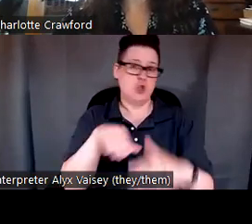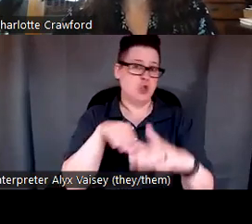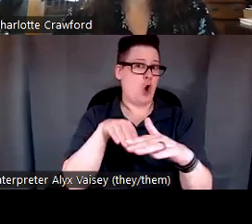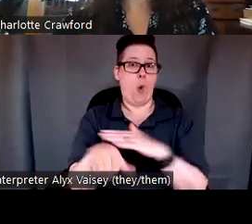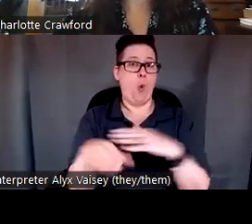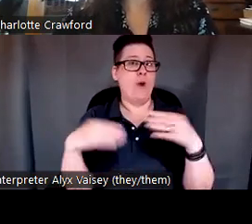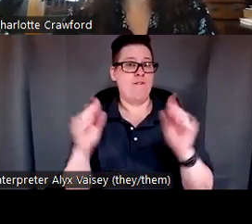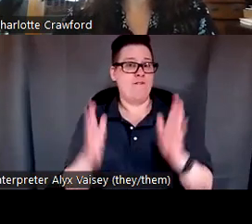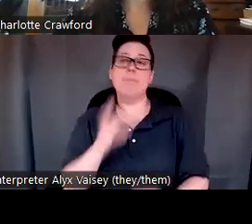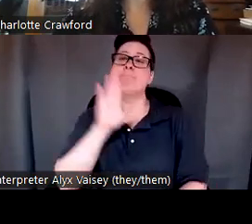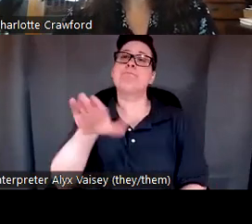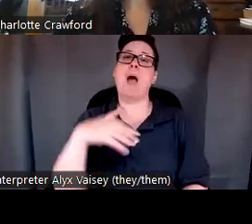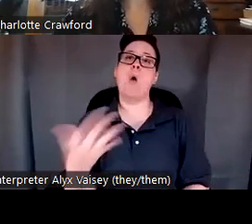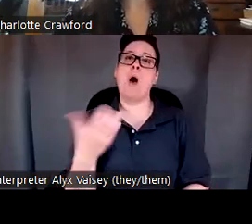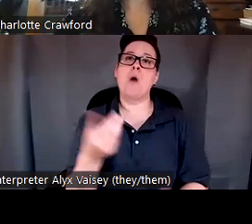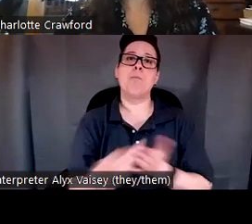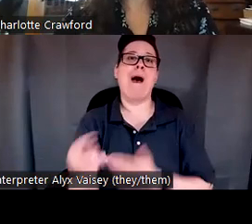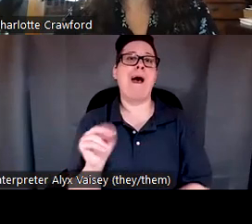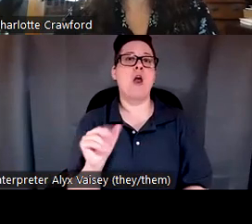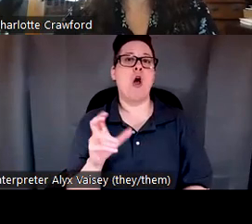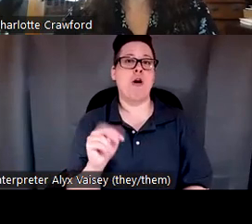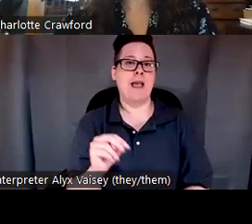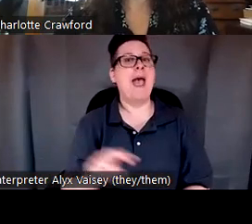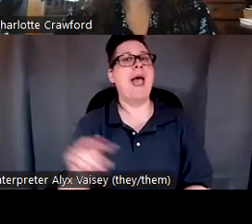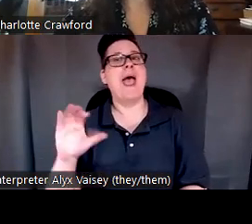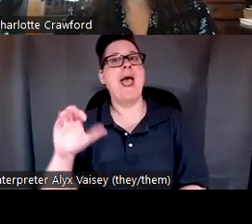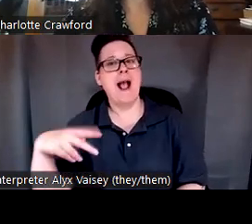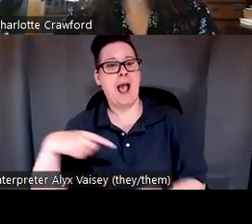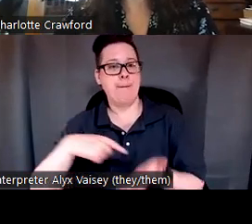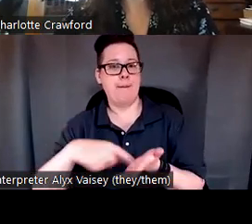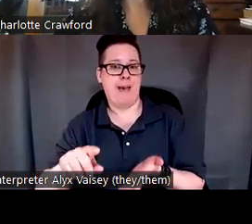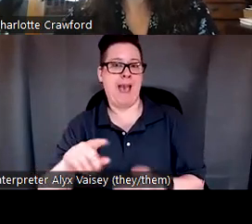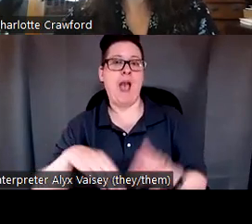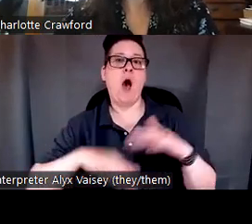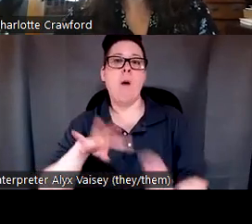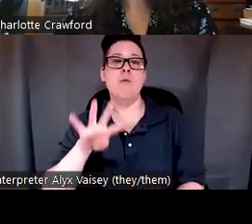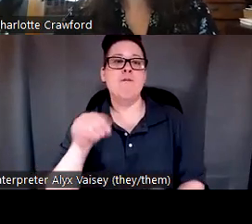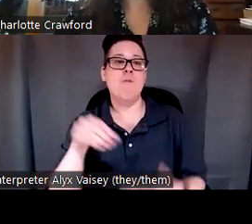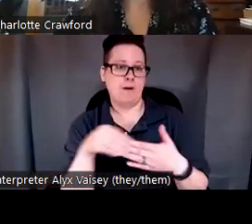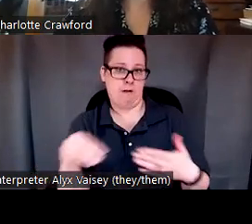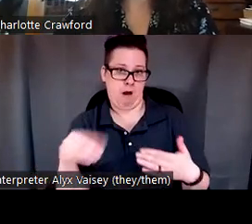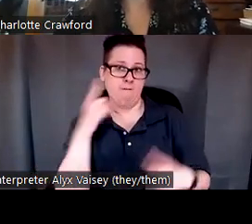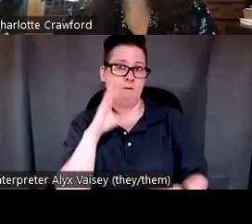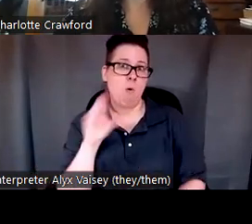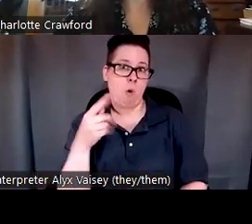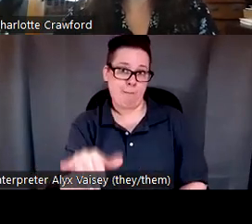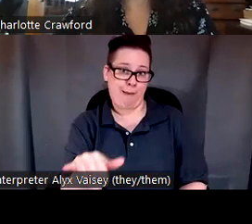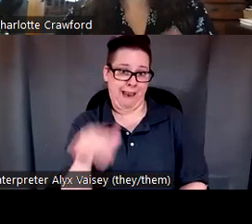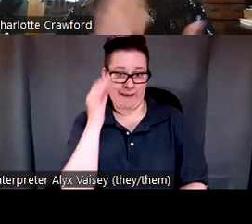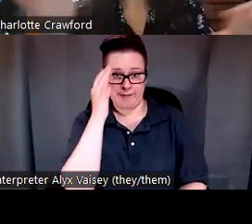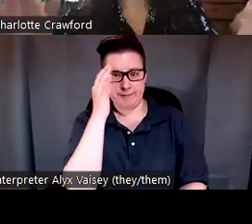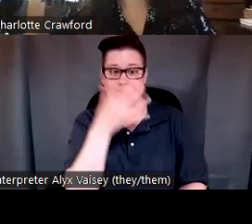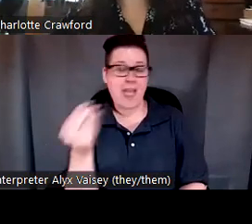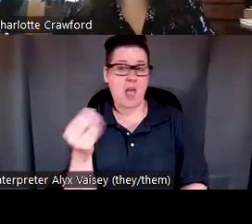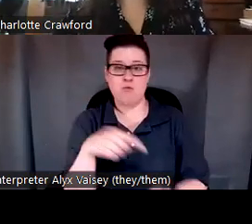that you would like to buy some Narcan. NCAP will cover to $40 in your prescription copays, and you don't have to